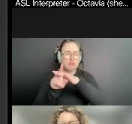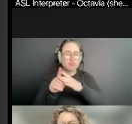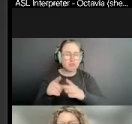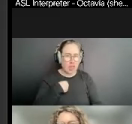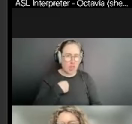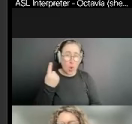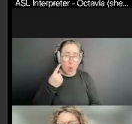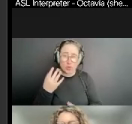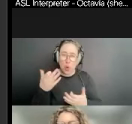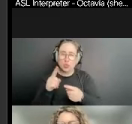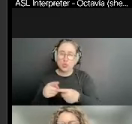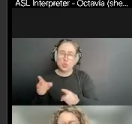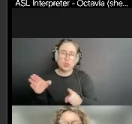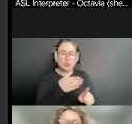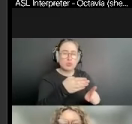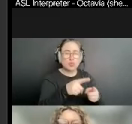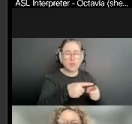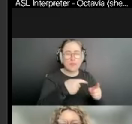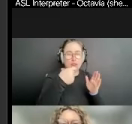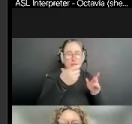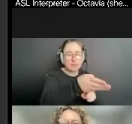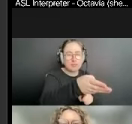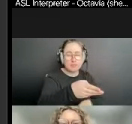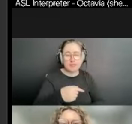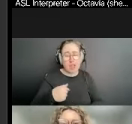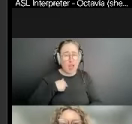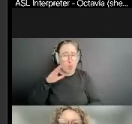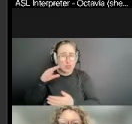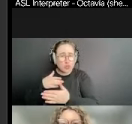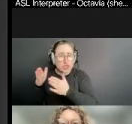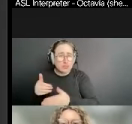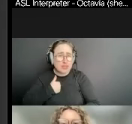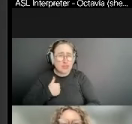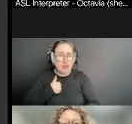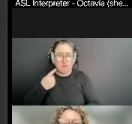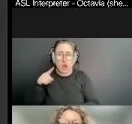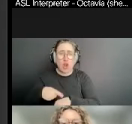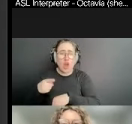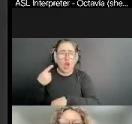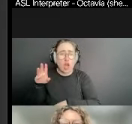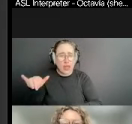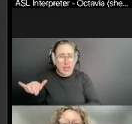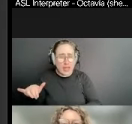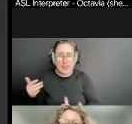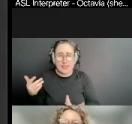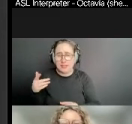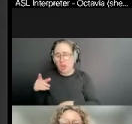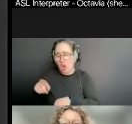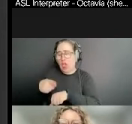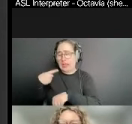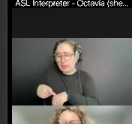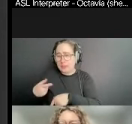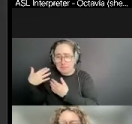film side of it. I've been a recording artist for a long time, my own way. get it in my arm. And so it's just really been,